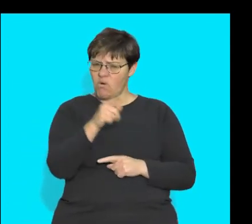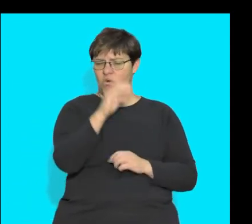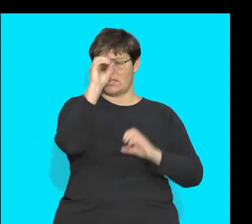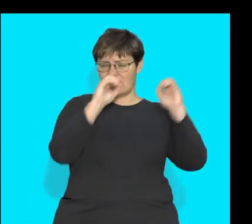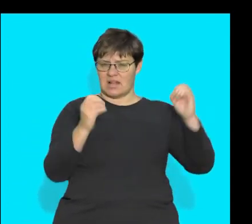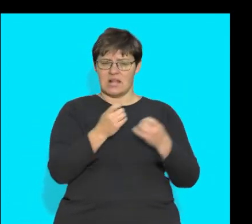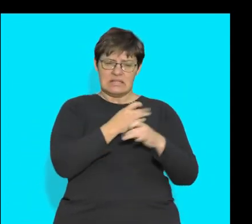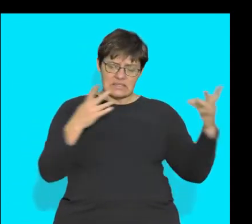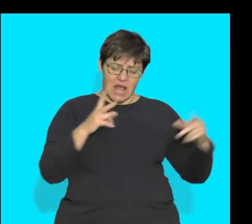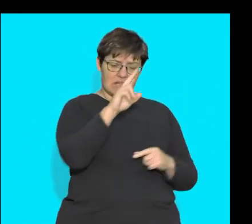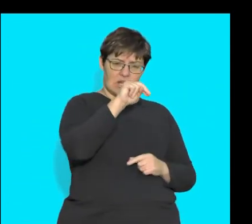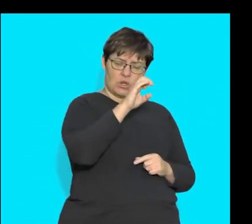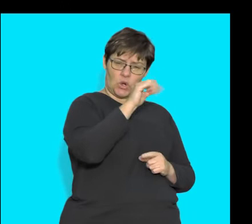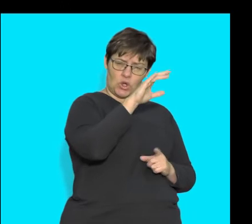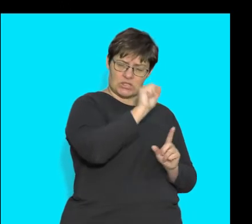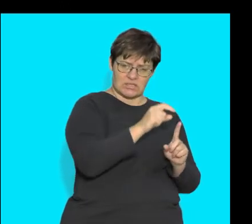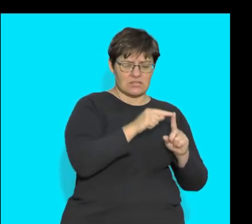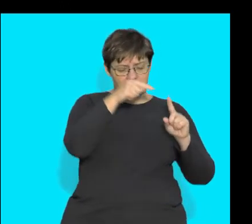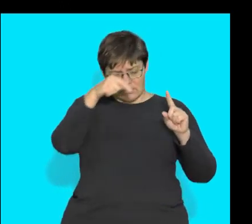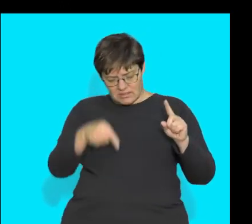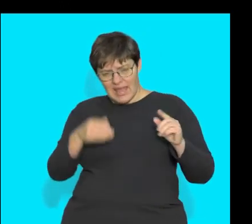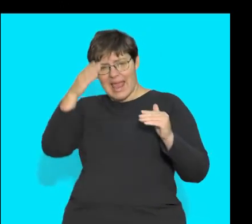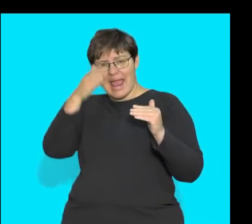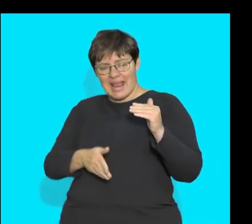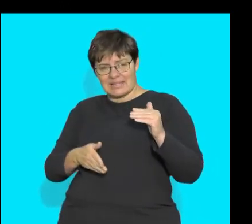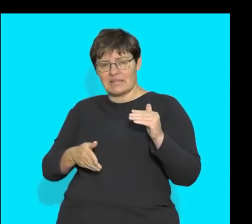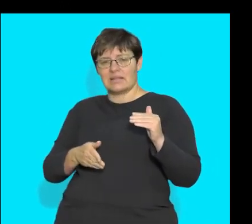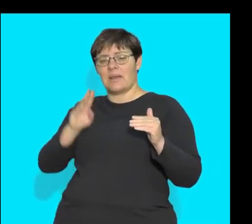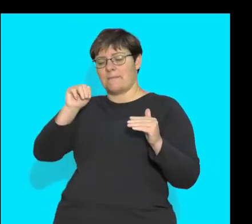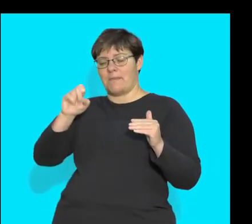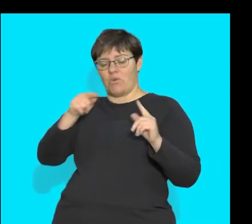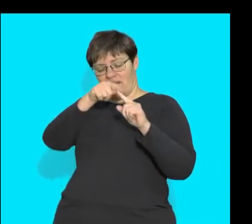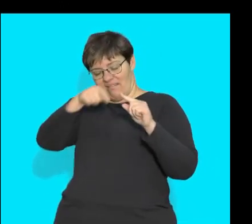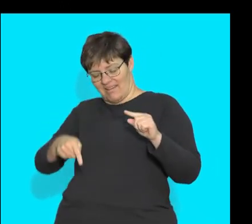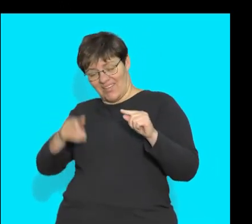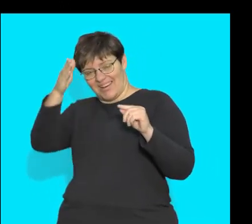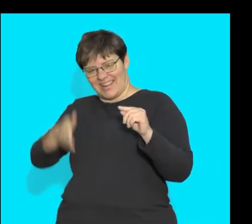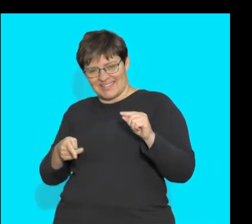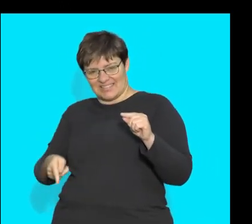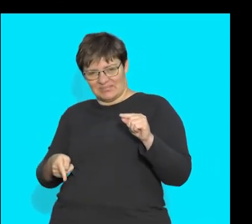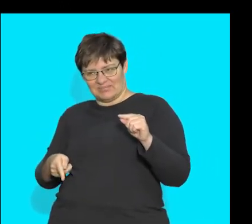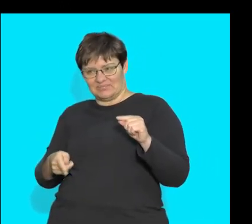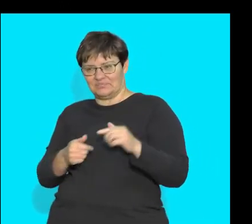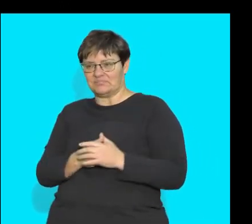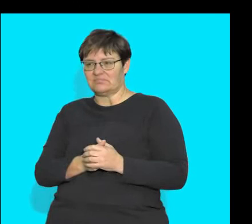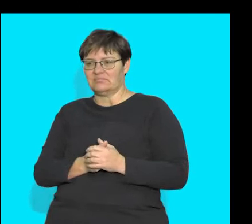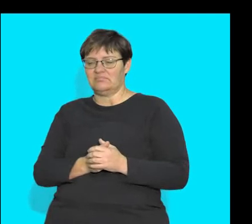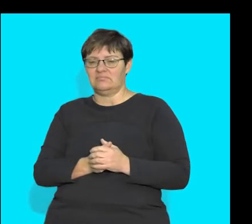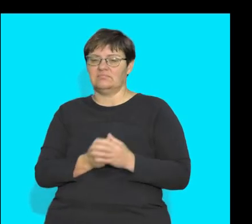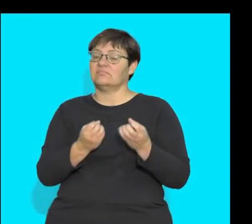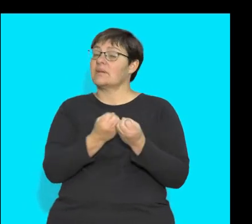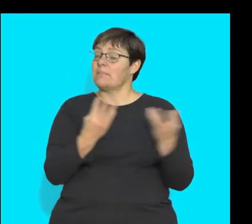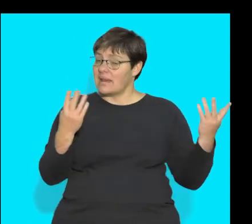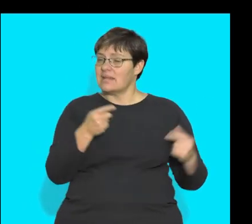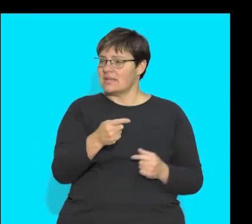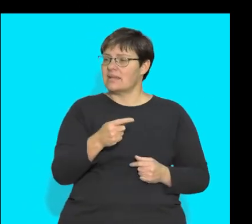You'll see that it starts at the nucleus and usually might end at the cell membrane over here. Now, very often, and